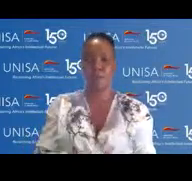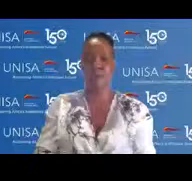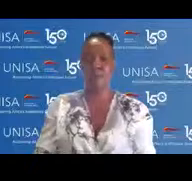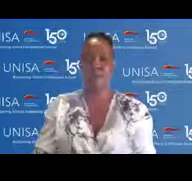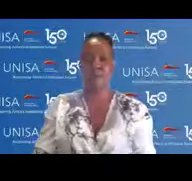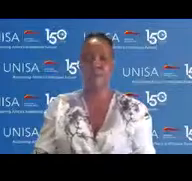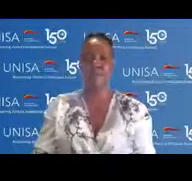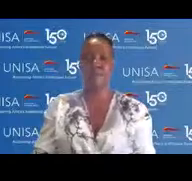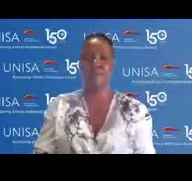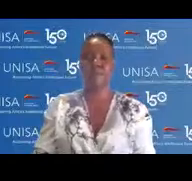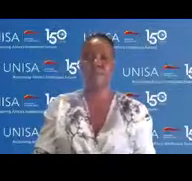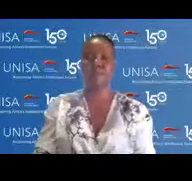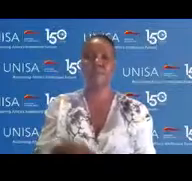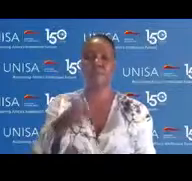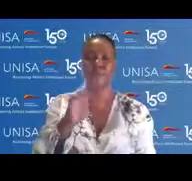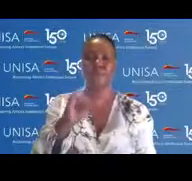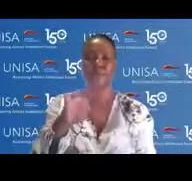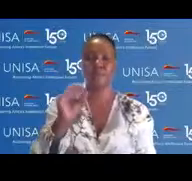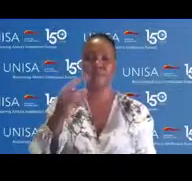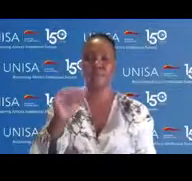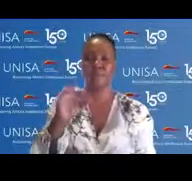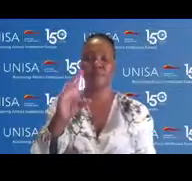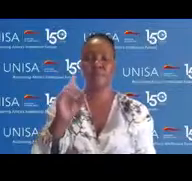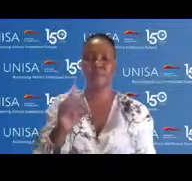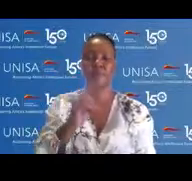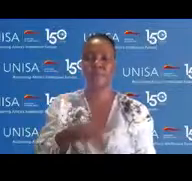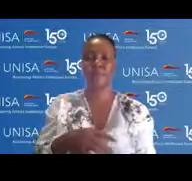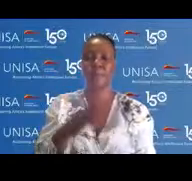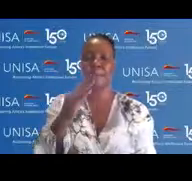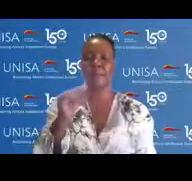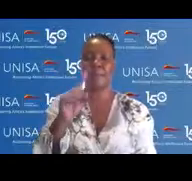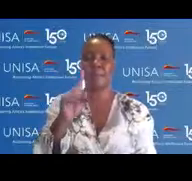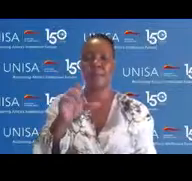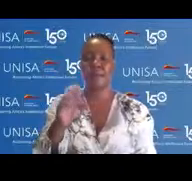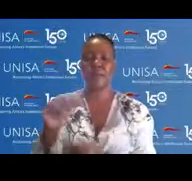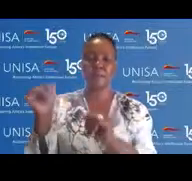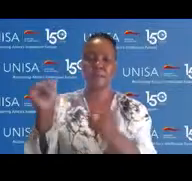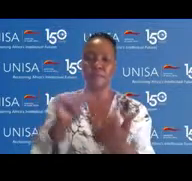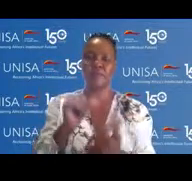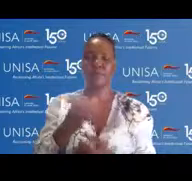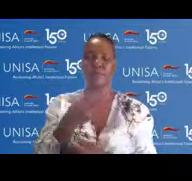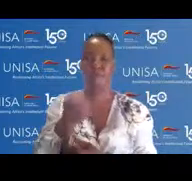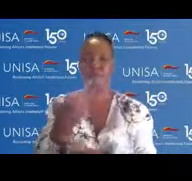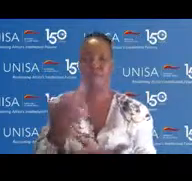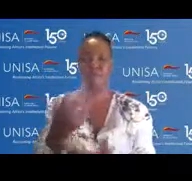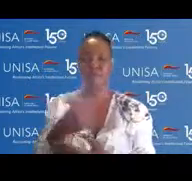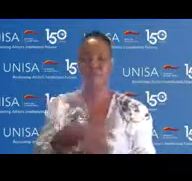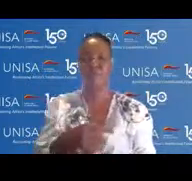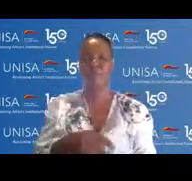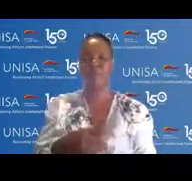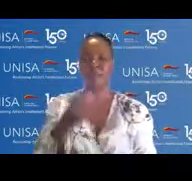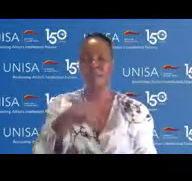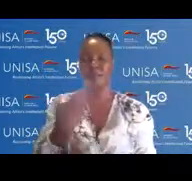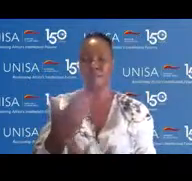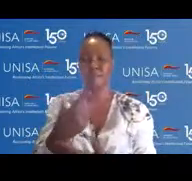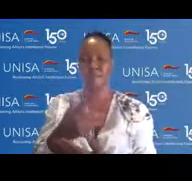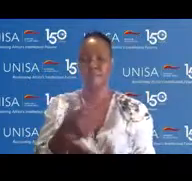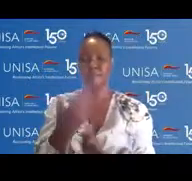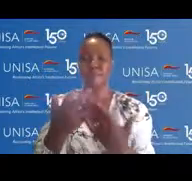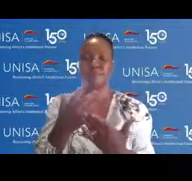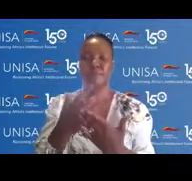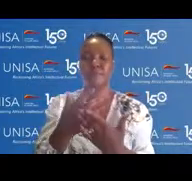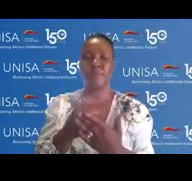Richard, if Banelli does come back, just give me a shout though. But yeah, otherwise what he needs to show you today, we can hopefully then show you tomorrow,